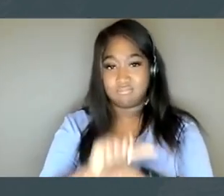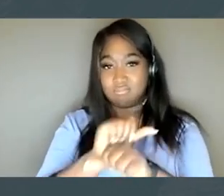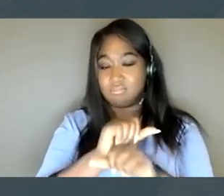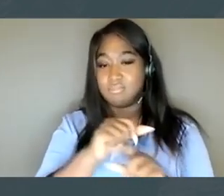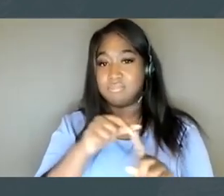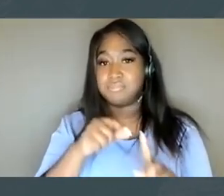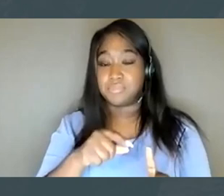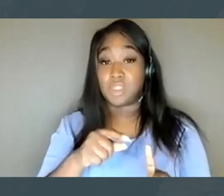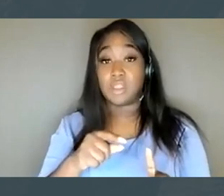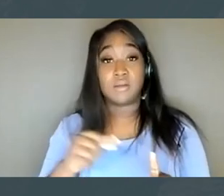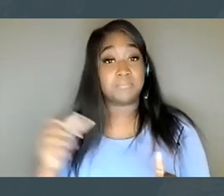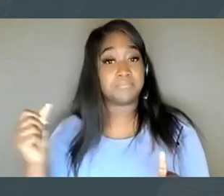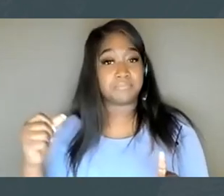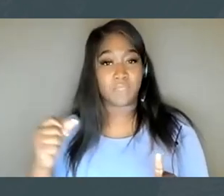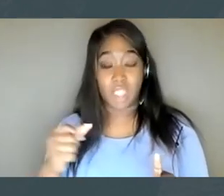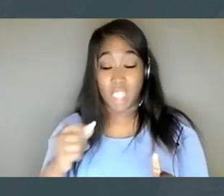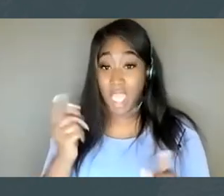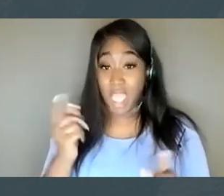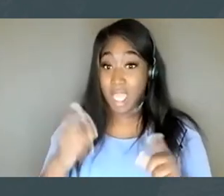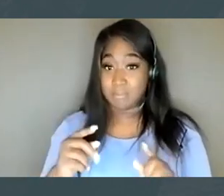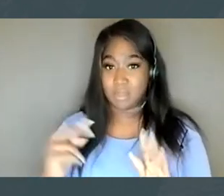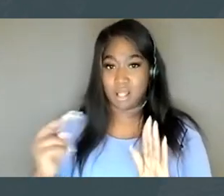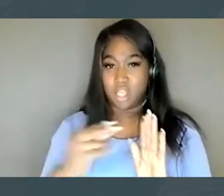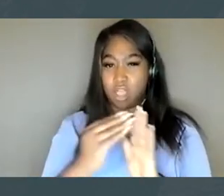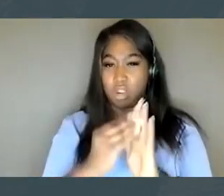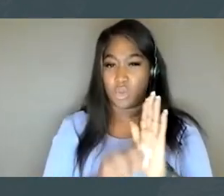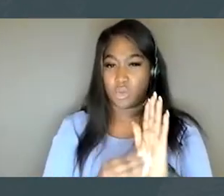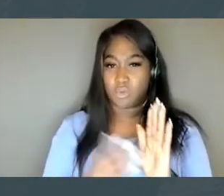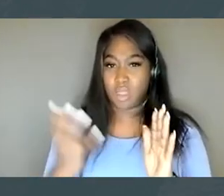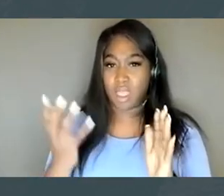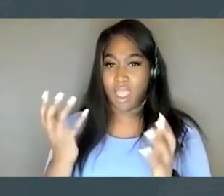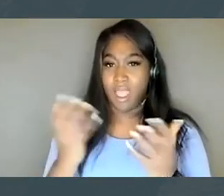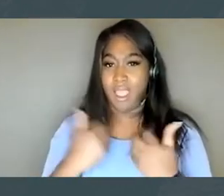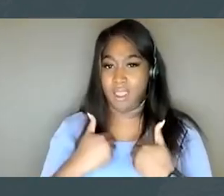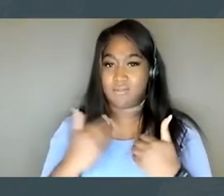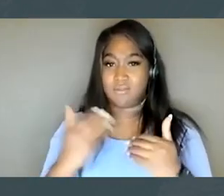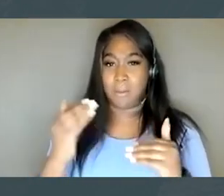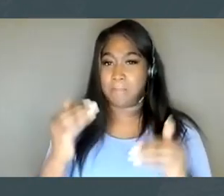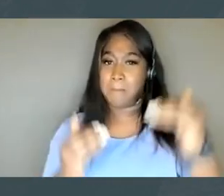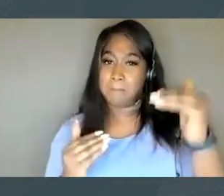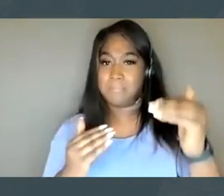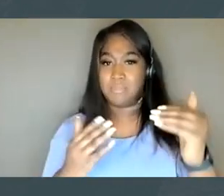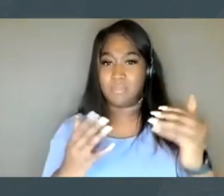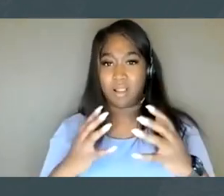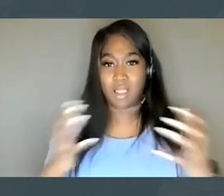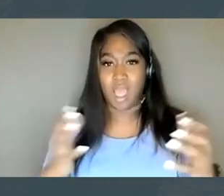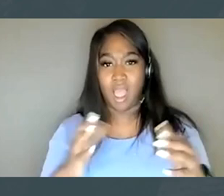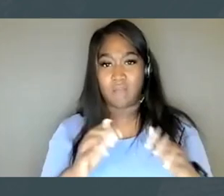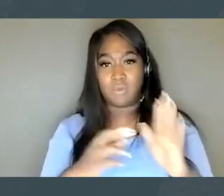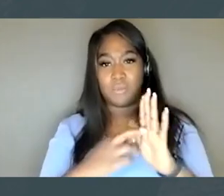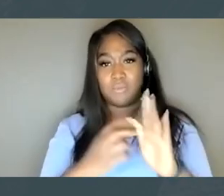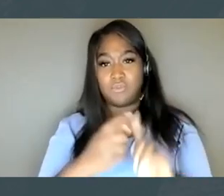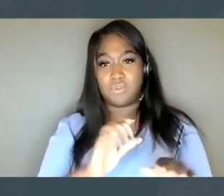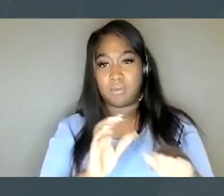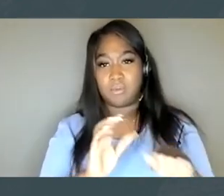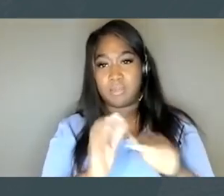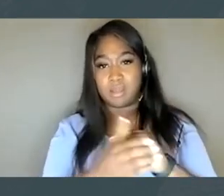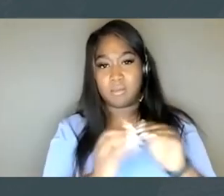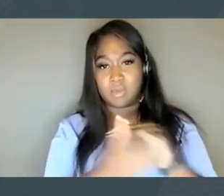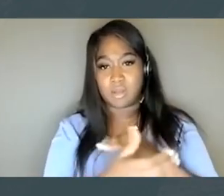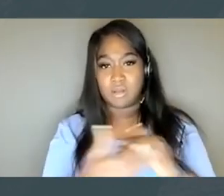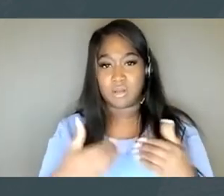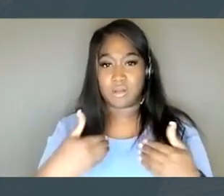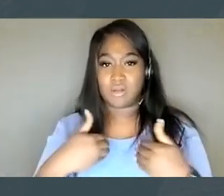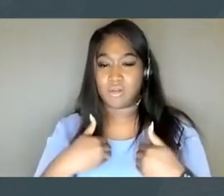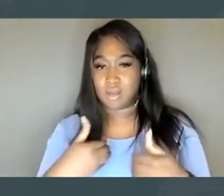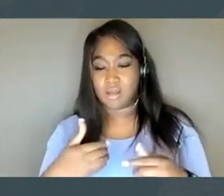notes, you've got this massive overrepresentation of Caribbean writers. You've got Fanon, Winter, I'm trying to get more,